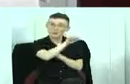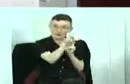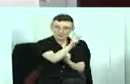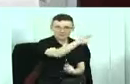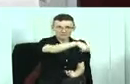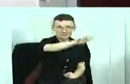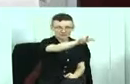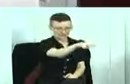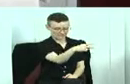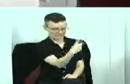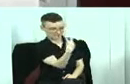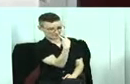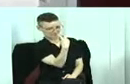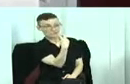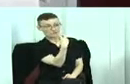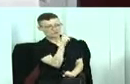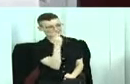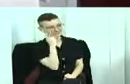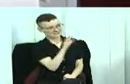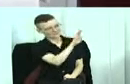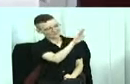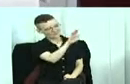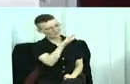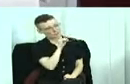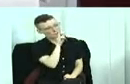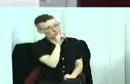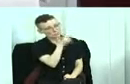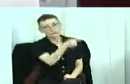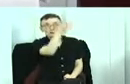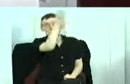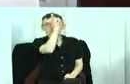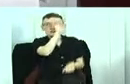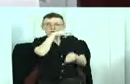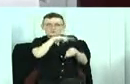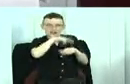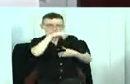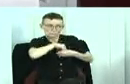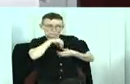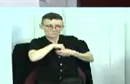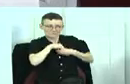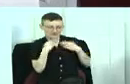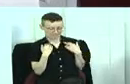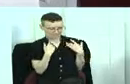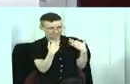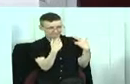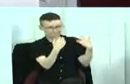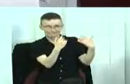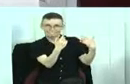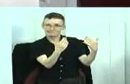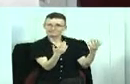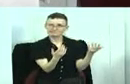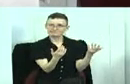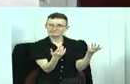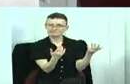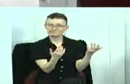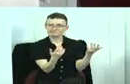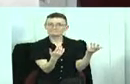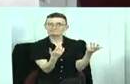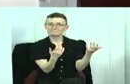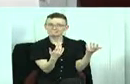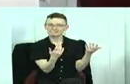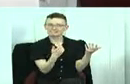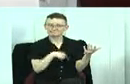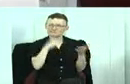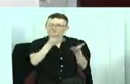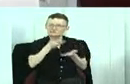reflection of their own true divine nature. So God, bless us. And as always, we offer this prayer to you with